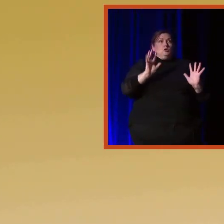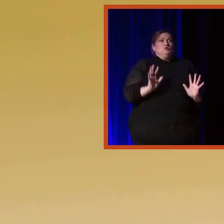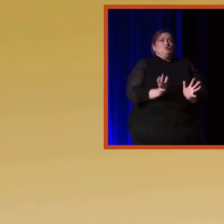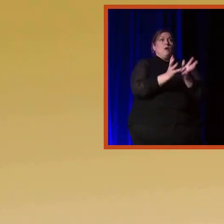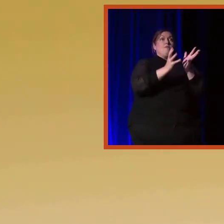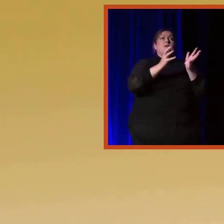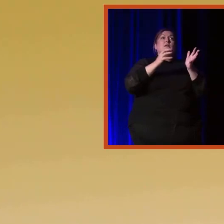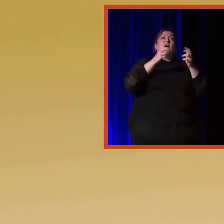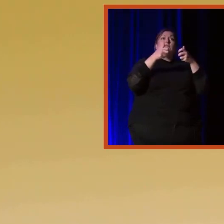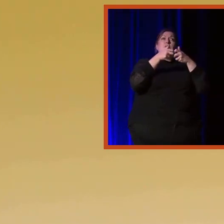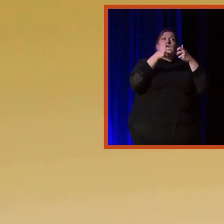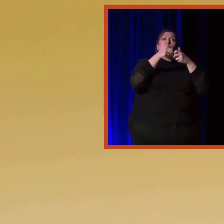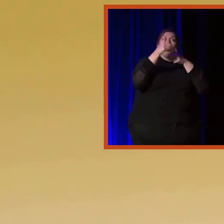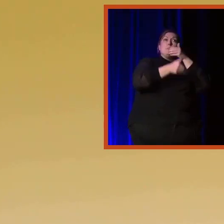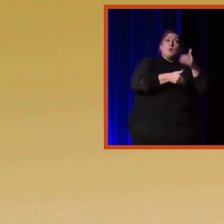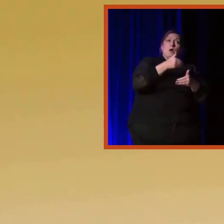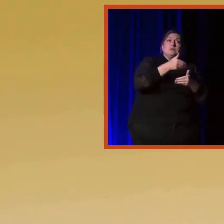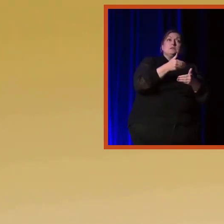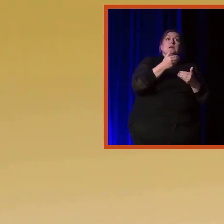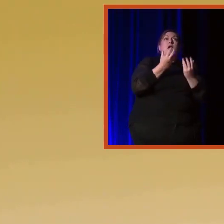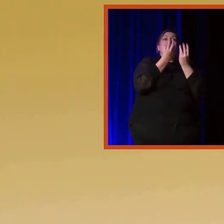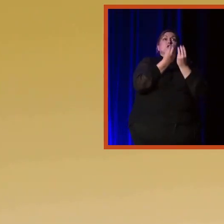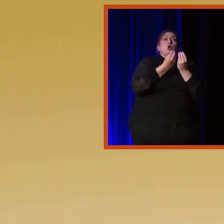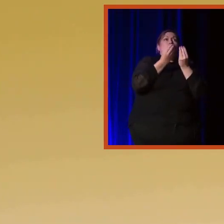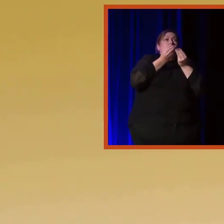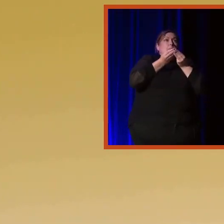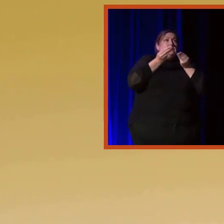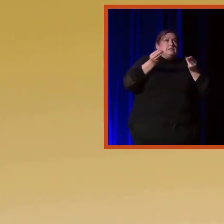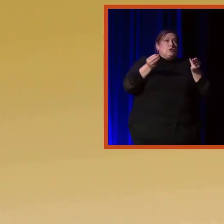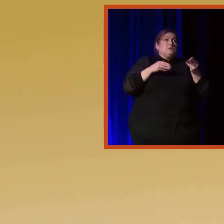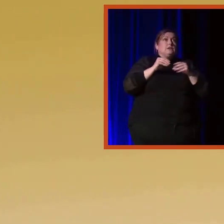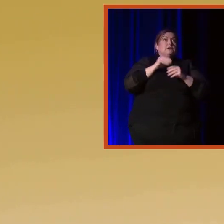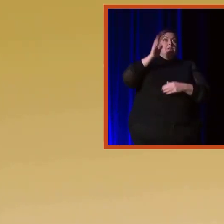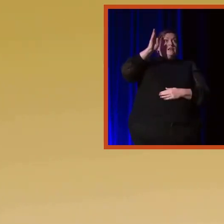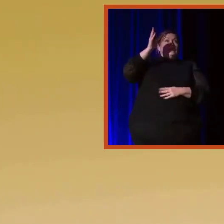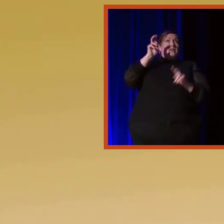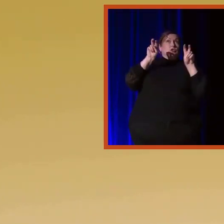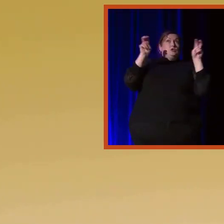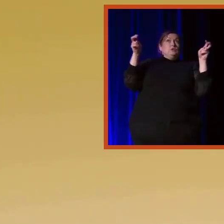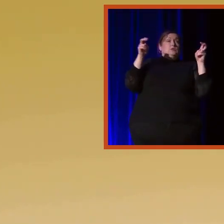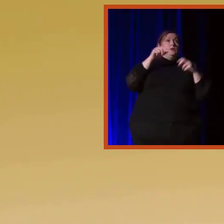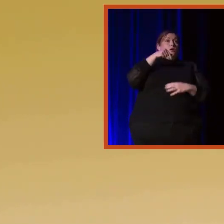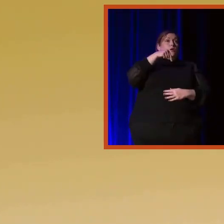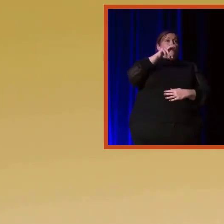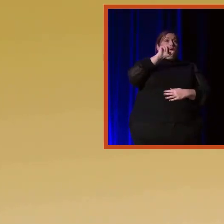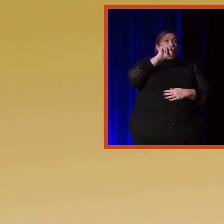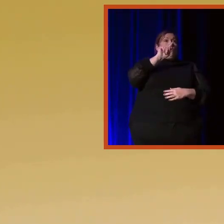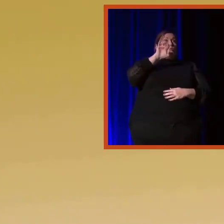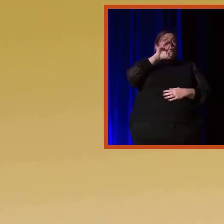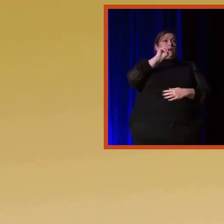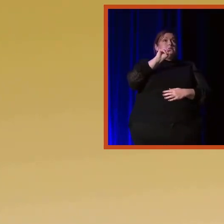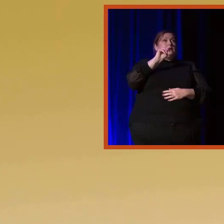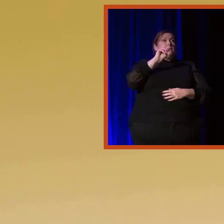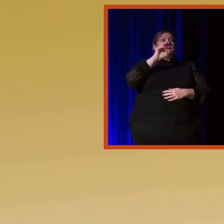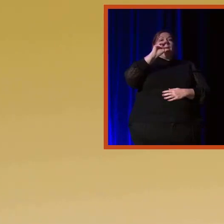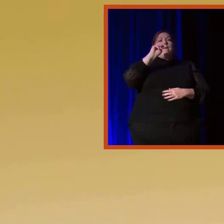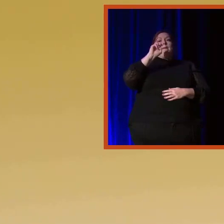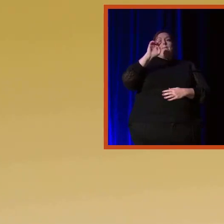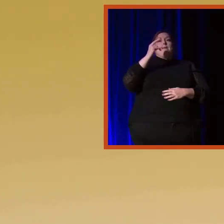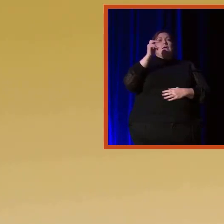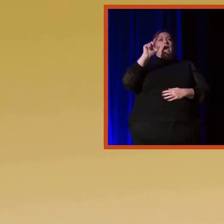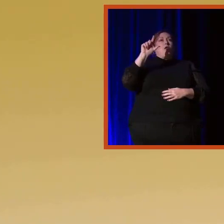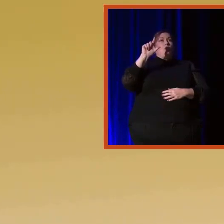electronic processes and soft materials in his lecture titled, A Quantum Mechanical Frontier for